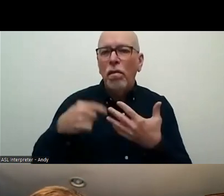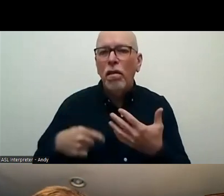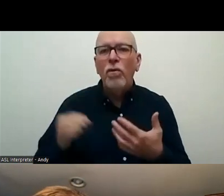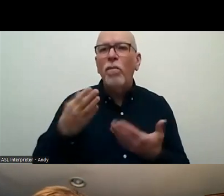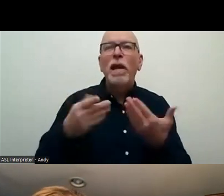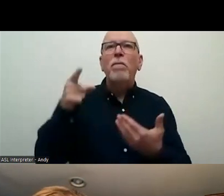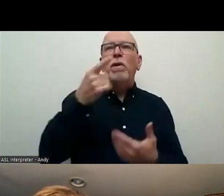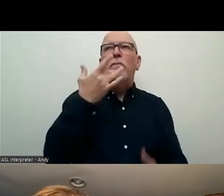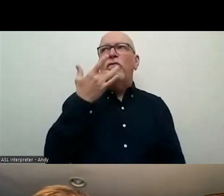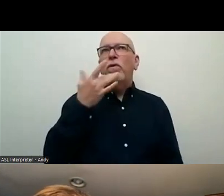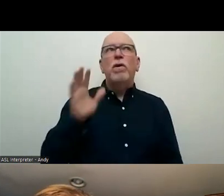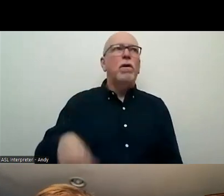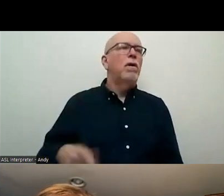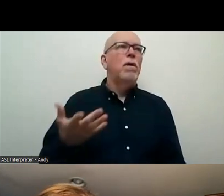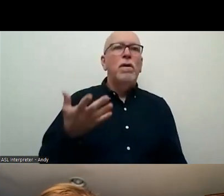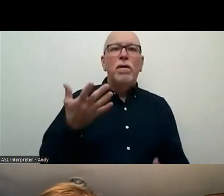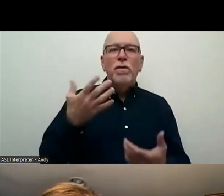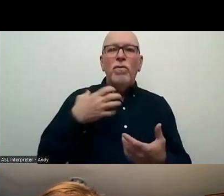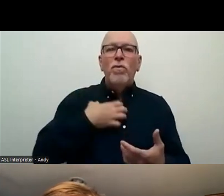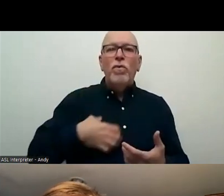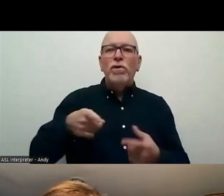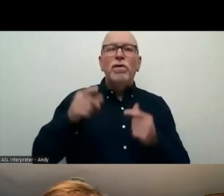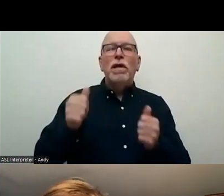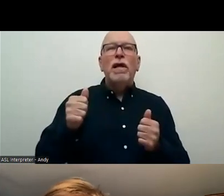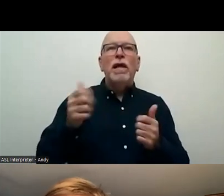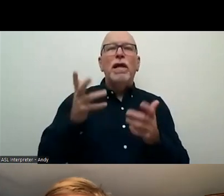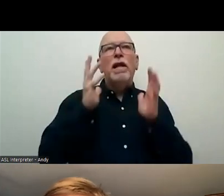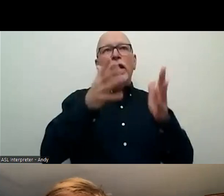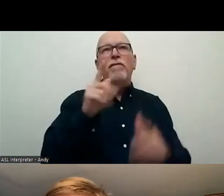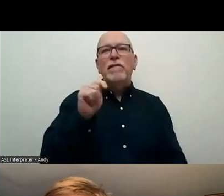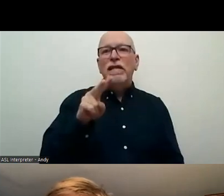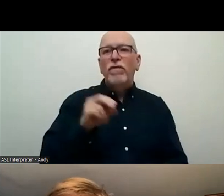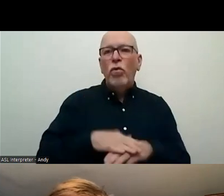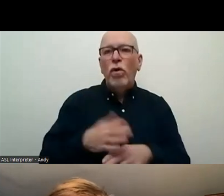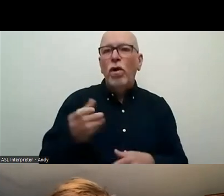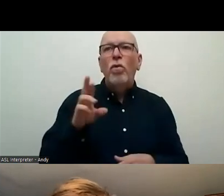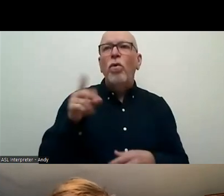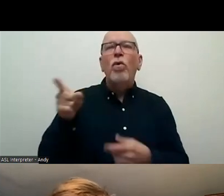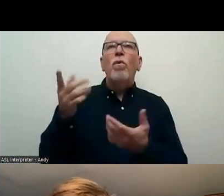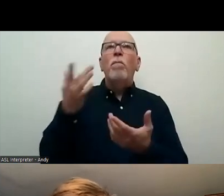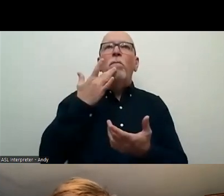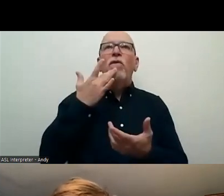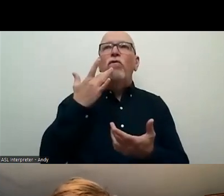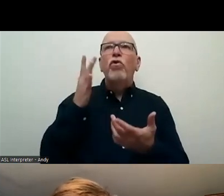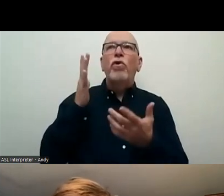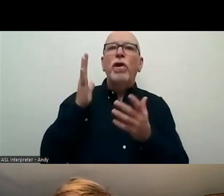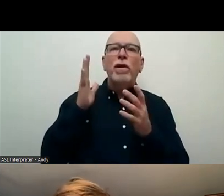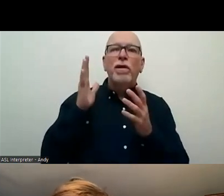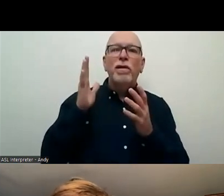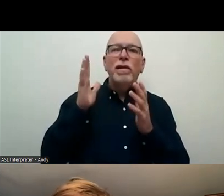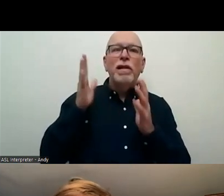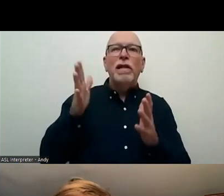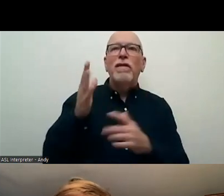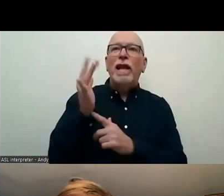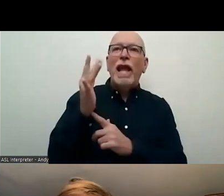prefer to just be able to leave on the television or leave on the candle that's flickering